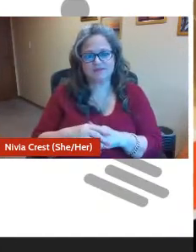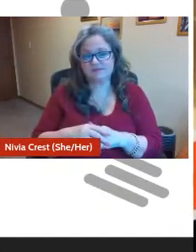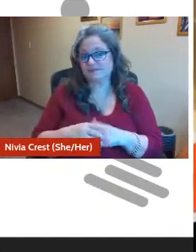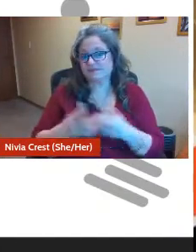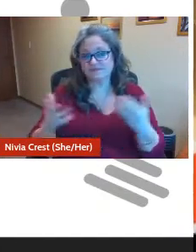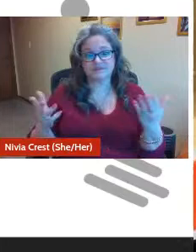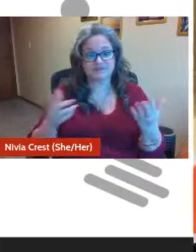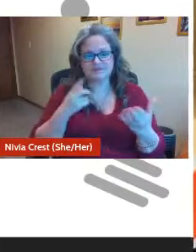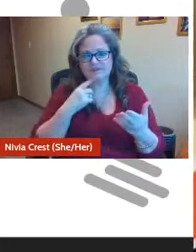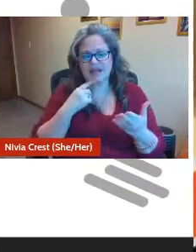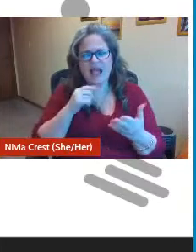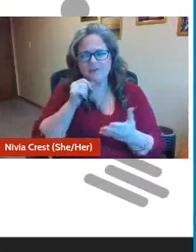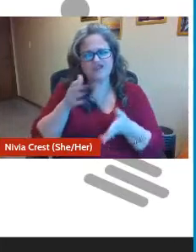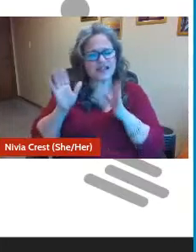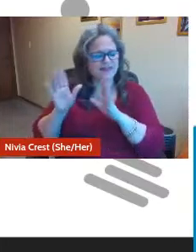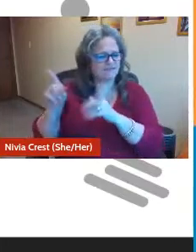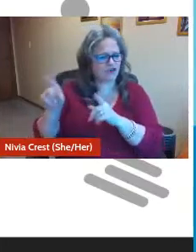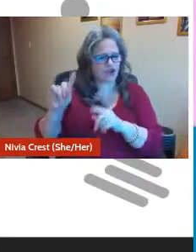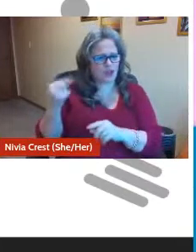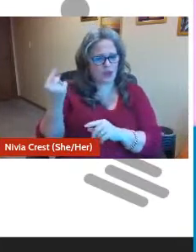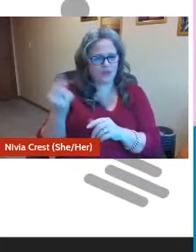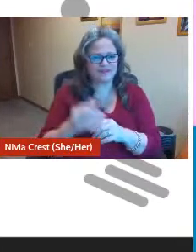girl alone. I know.